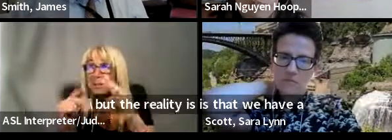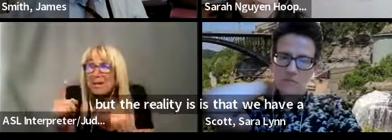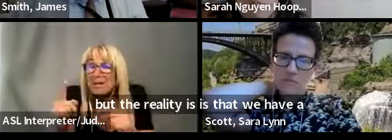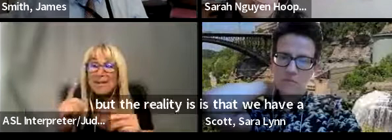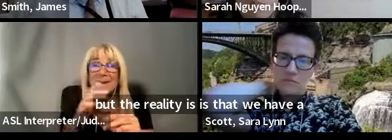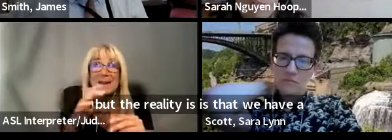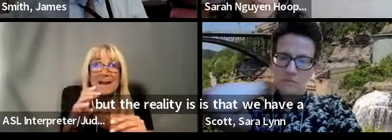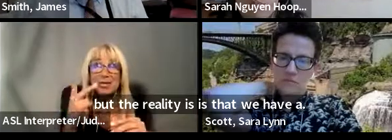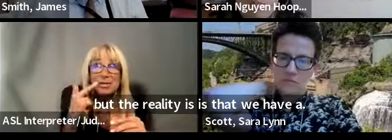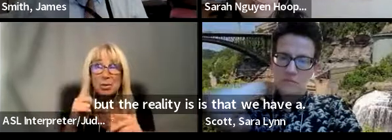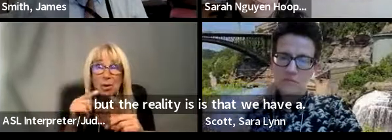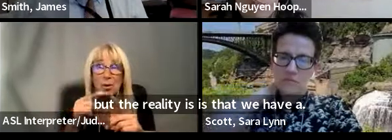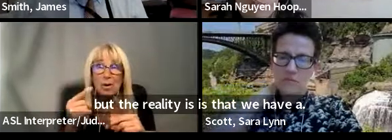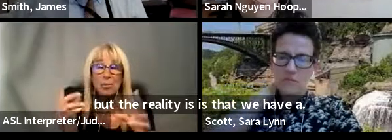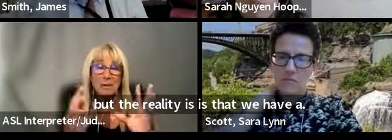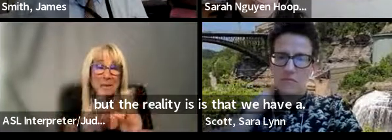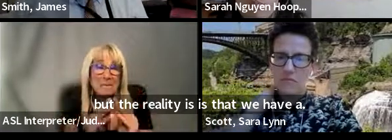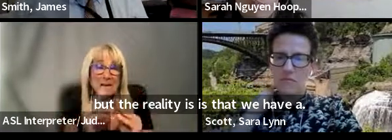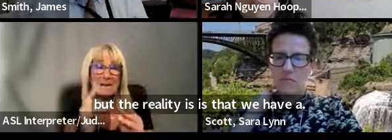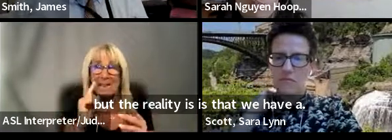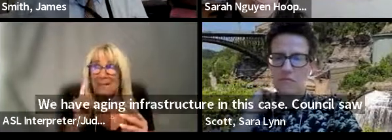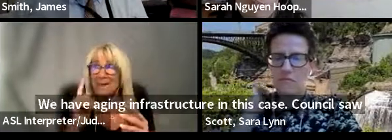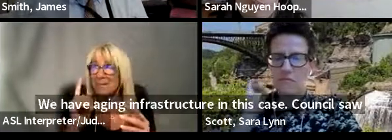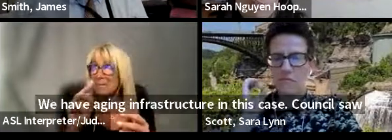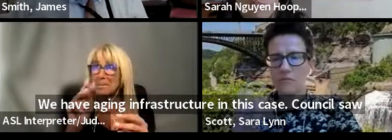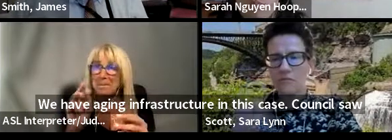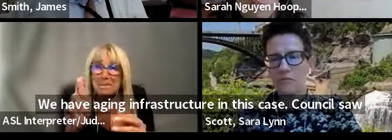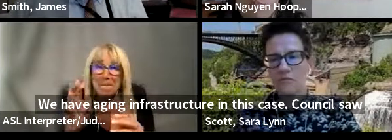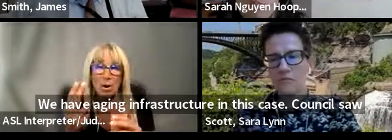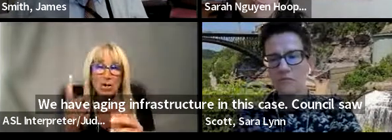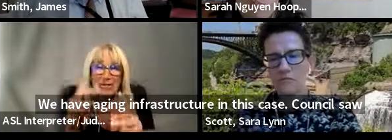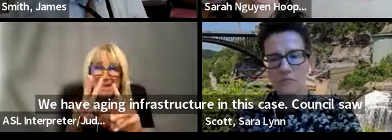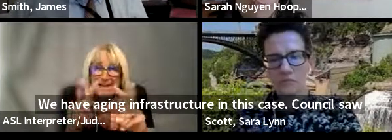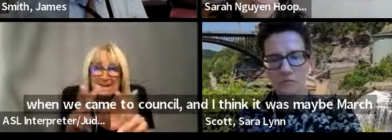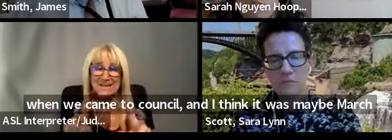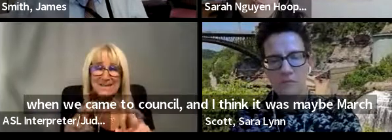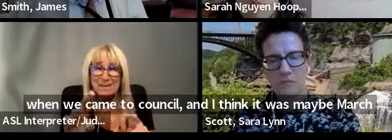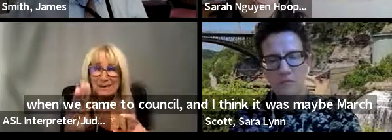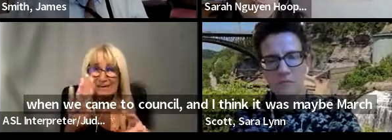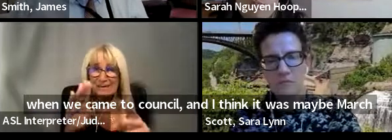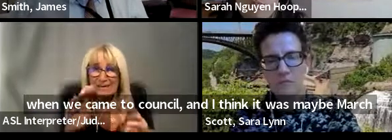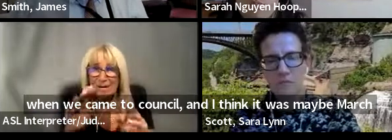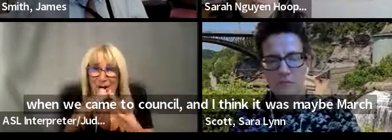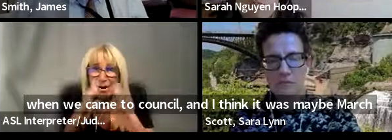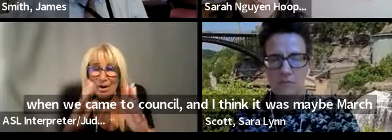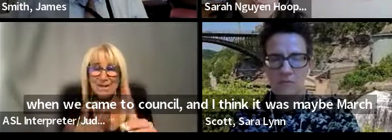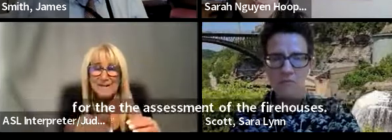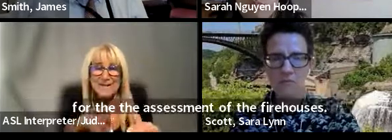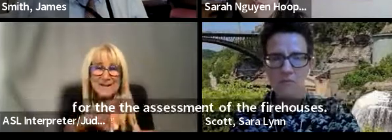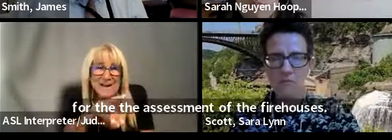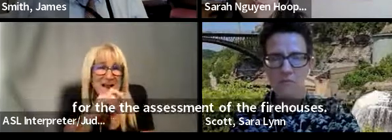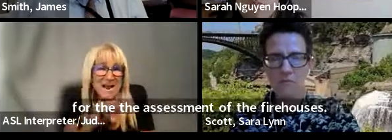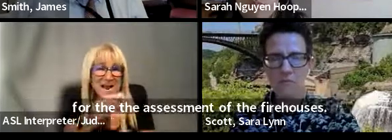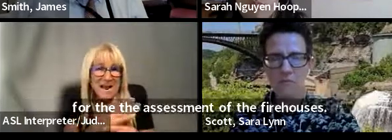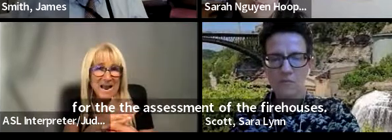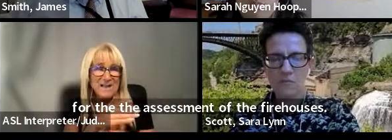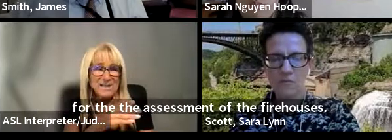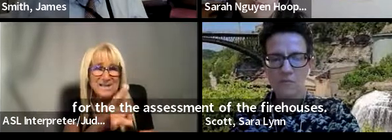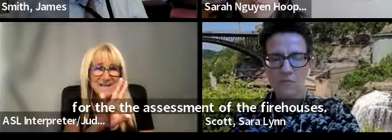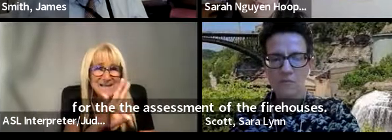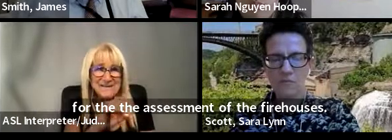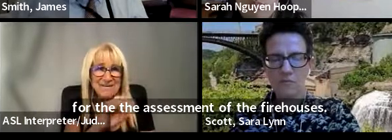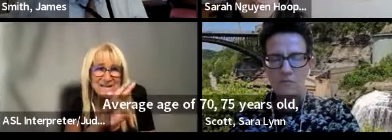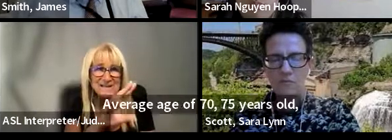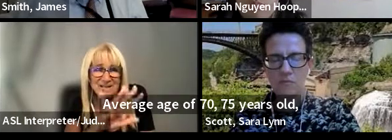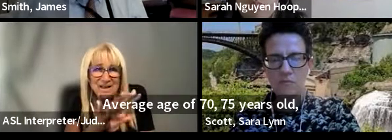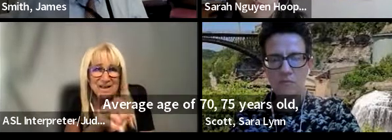came to council, and I think it was maybe March for the assessment of the firehouses. Average age of 70, 75 years old. We